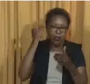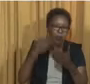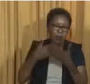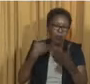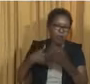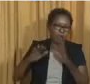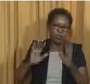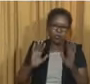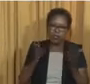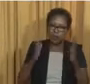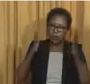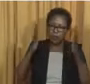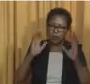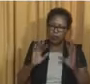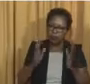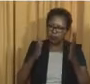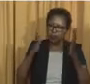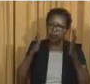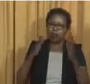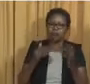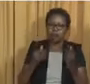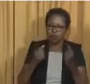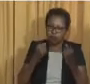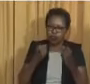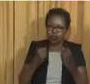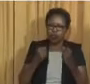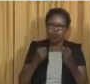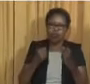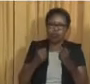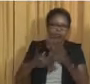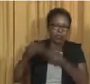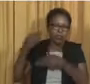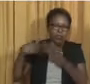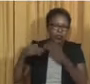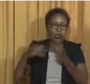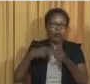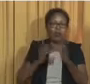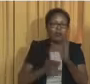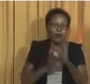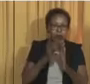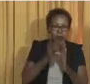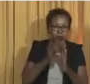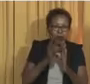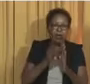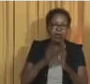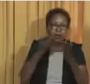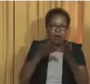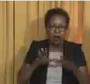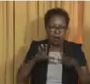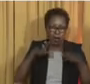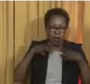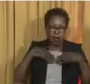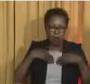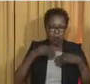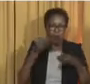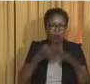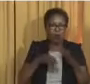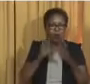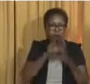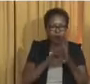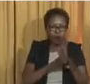the virtues and utility of the historical context, the background to the adoption of the Constitution in